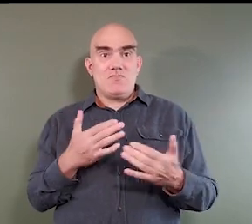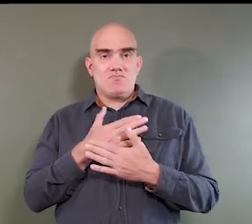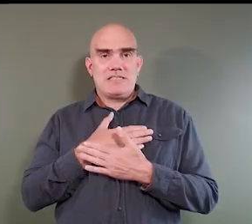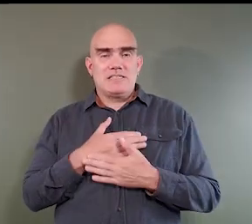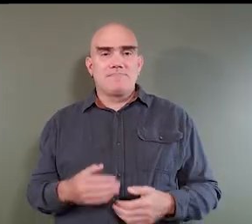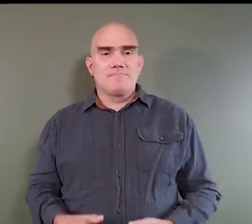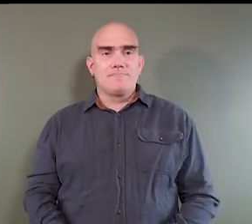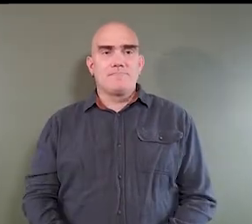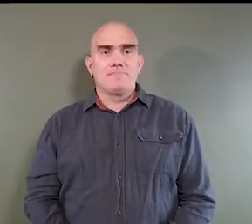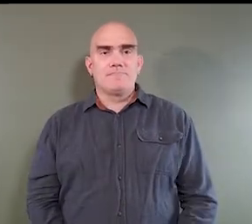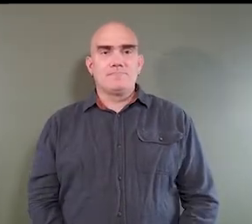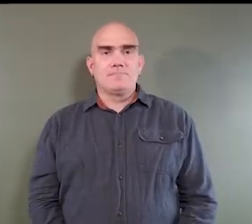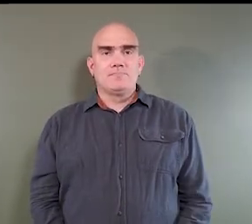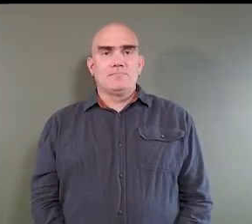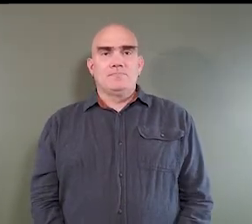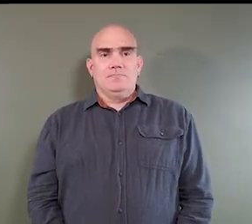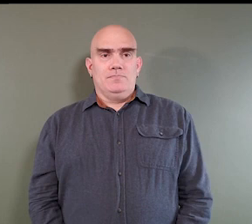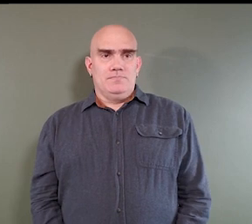1. Rest.